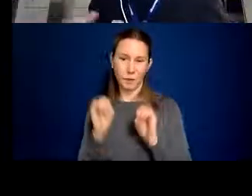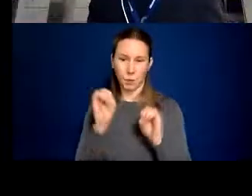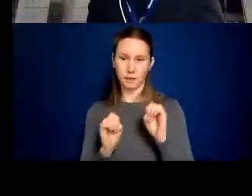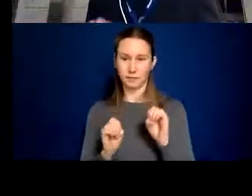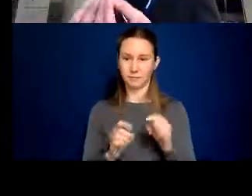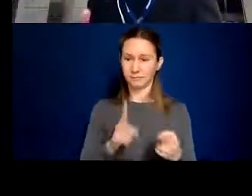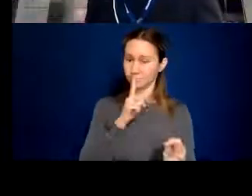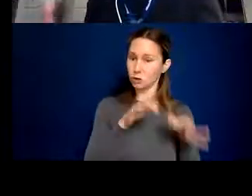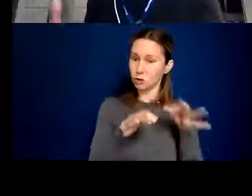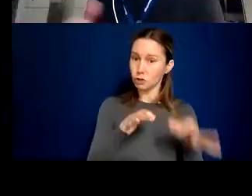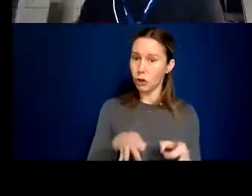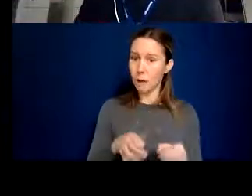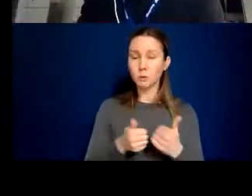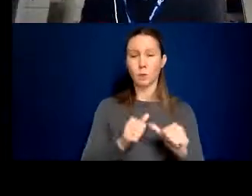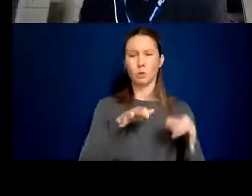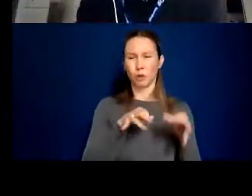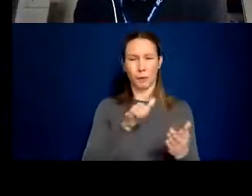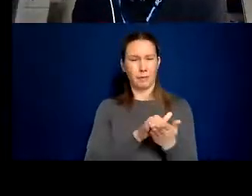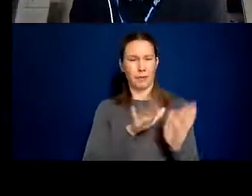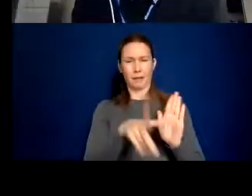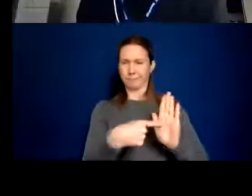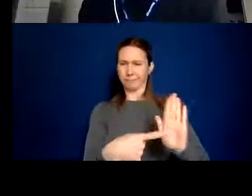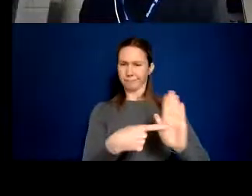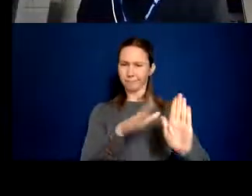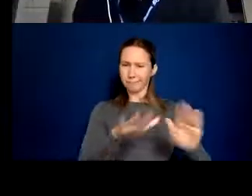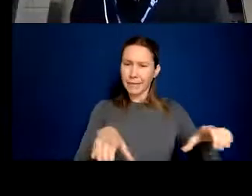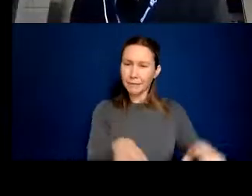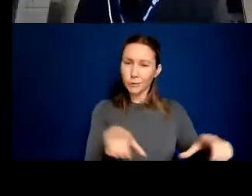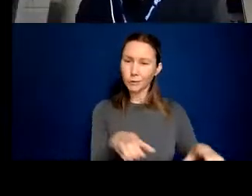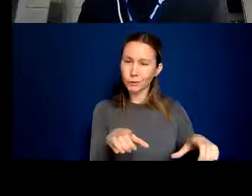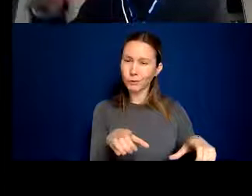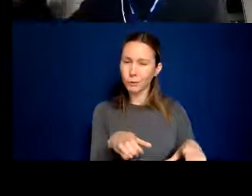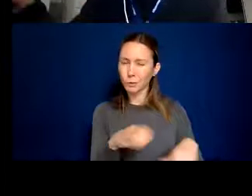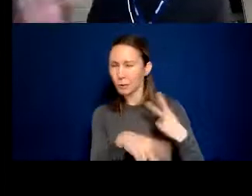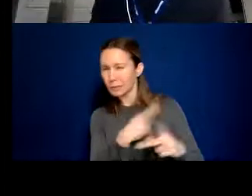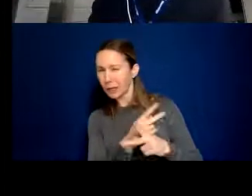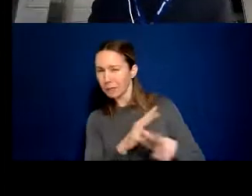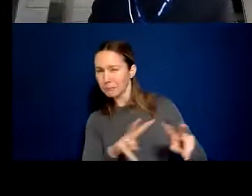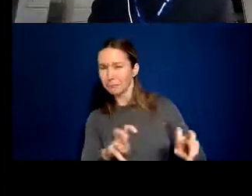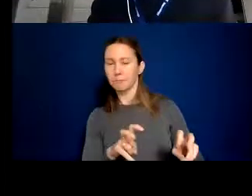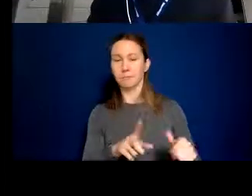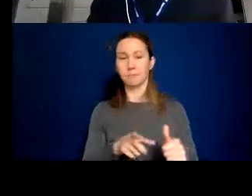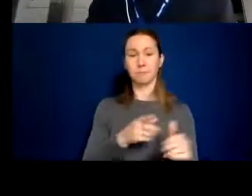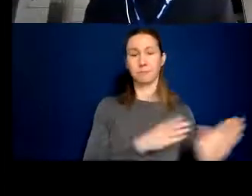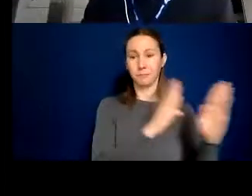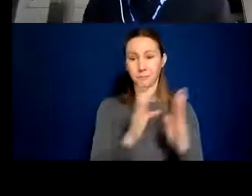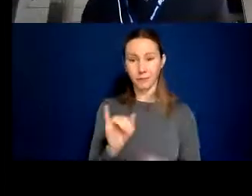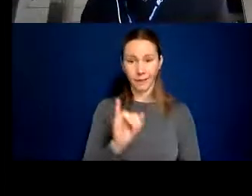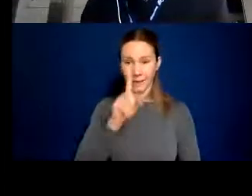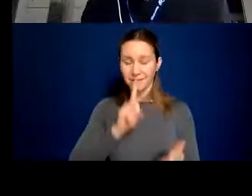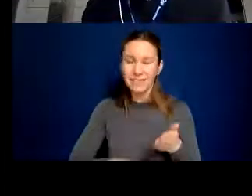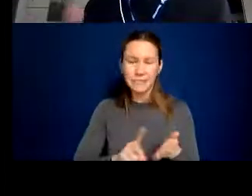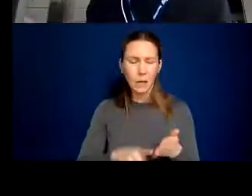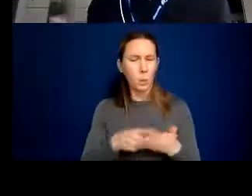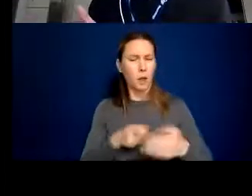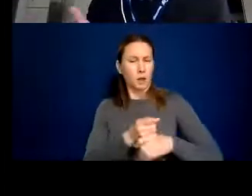agitation. Try to describe a little bit the conditions and the features of the behavior, and then investigate the factors that may be promoting the behavior,